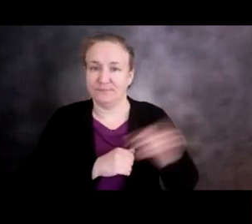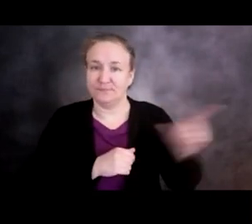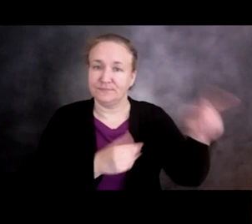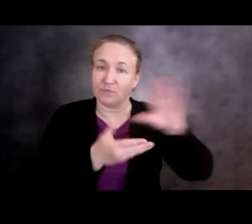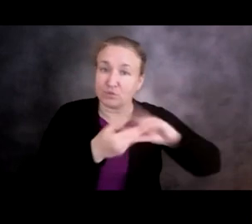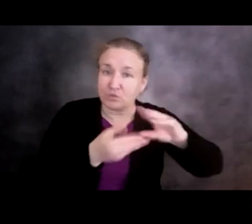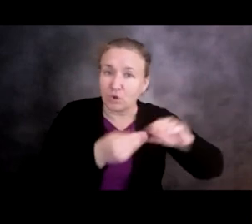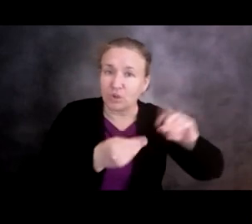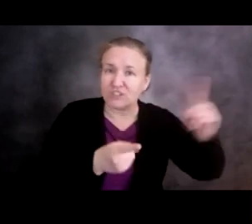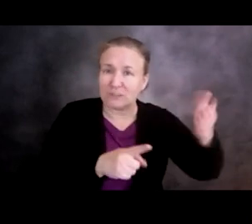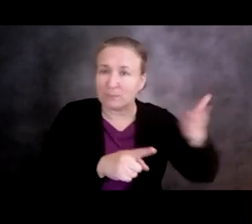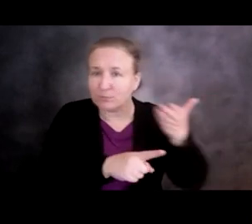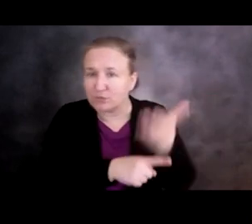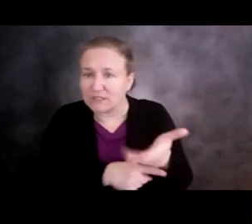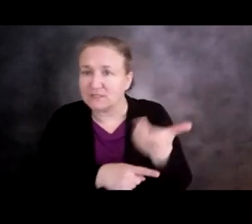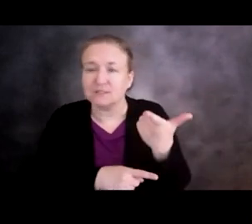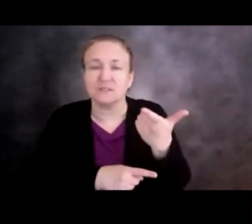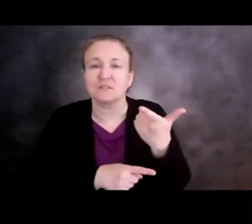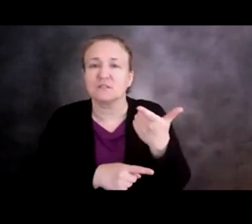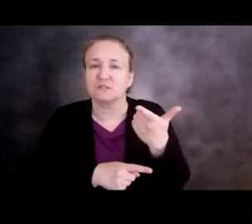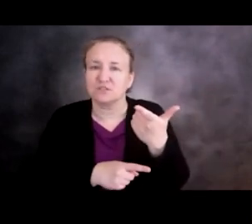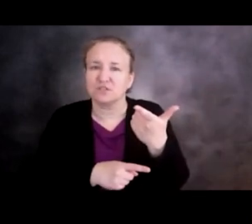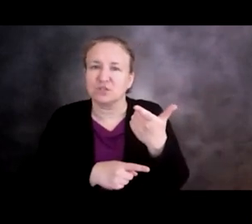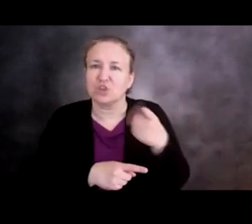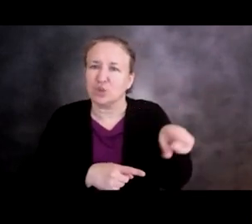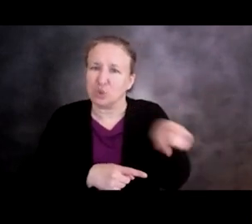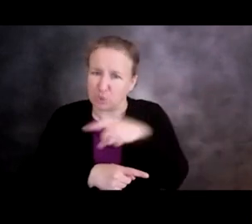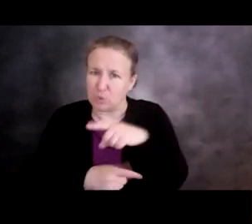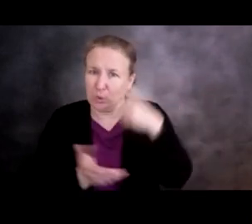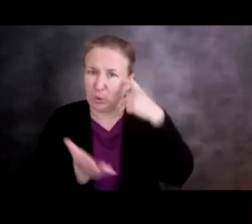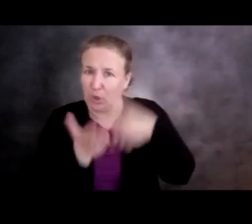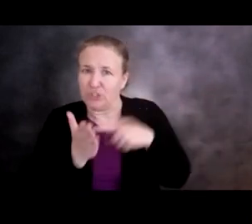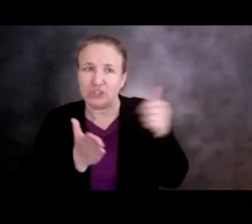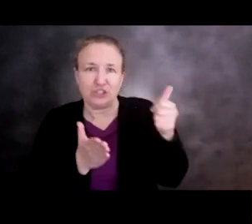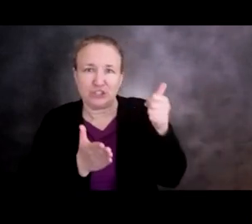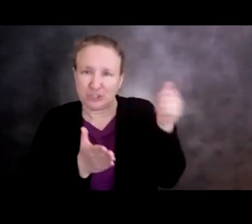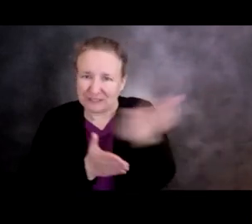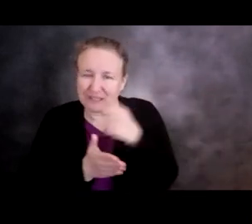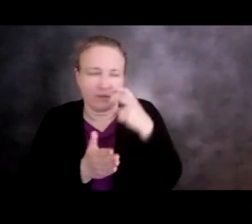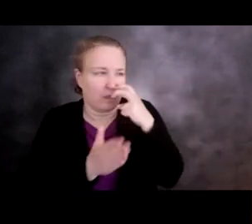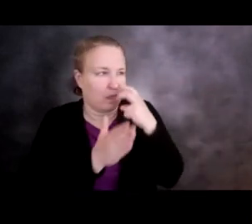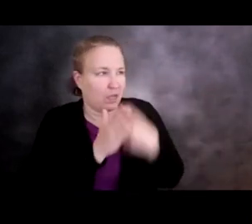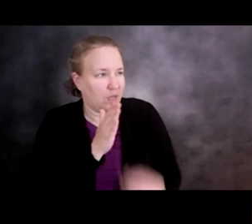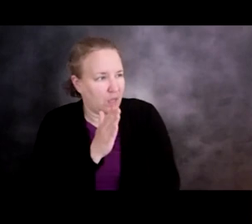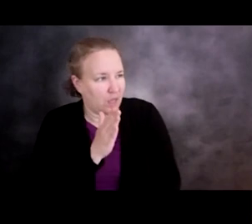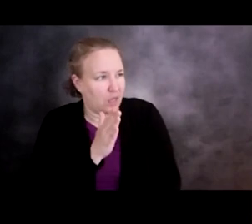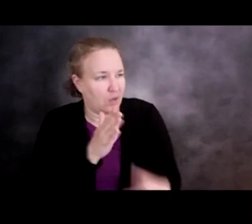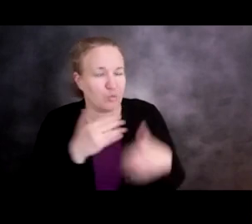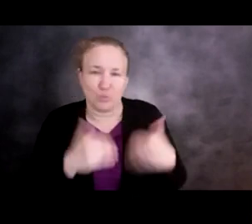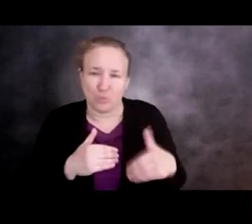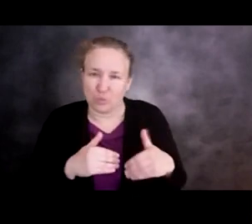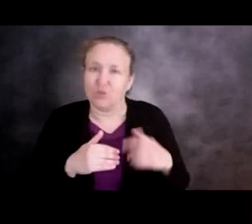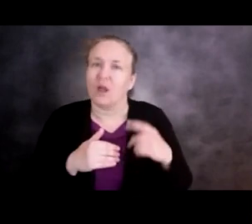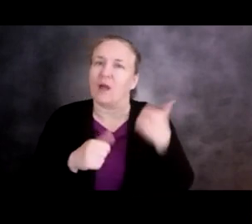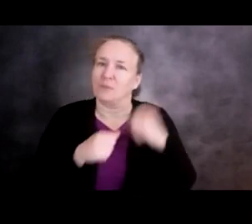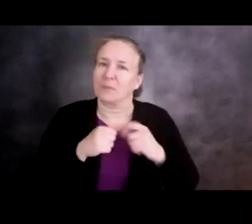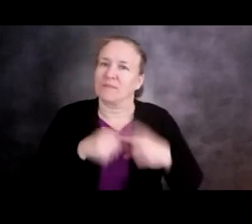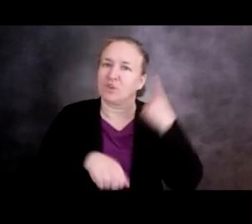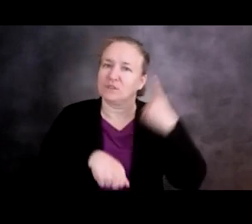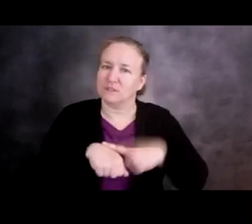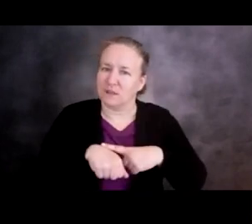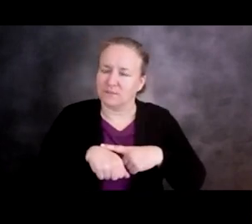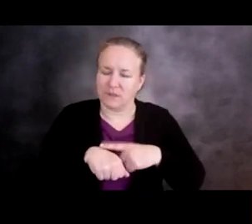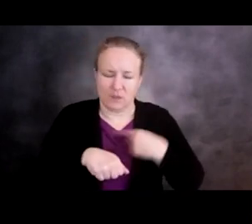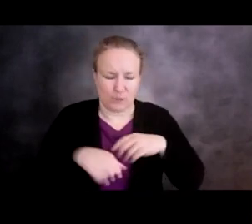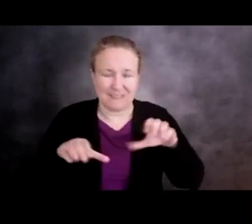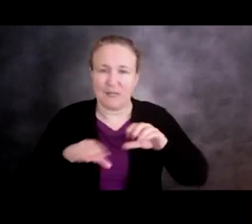that she brings to the forefront, you find yourself lost in them. I remember when I first was, we were doing